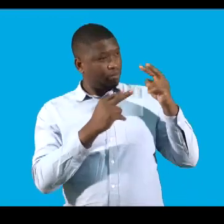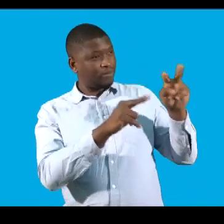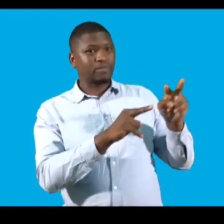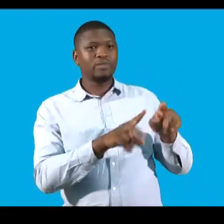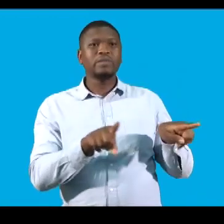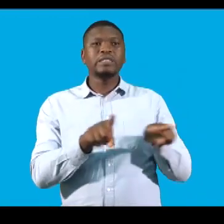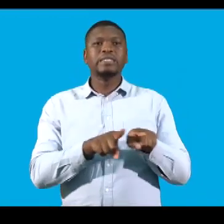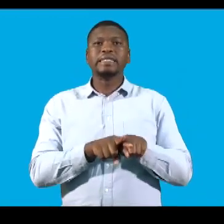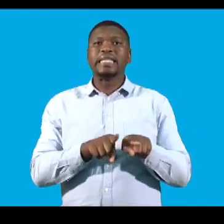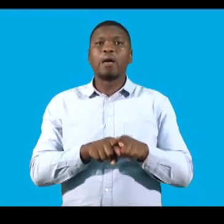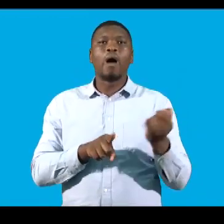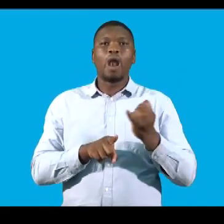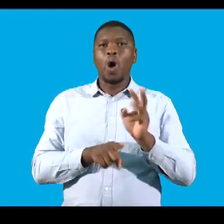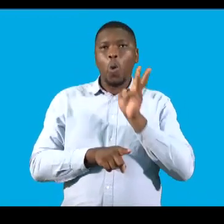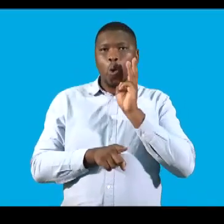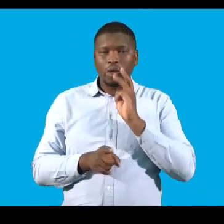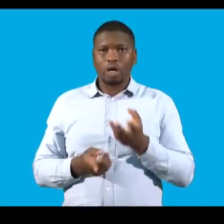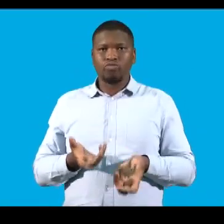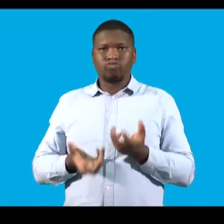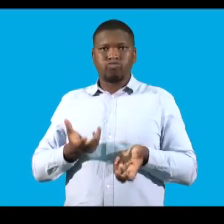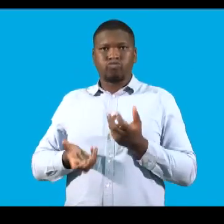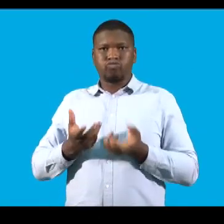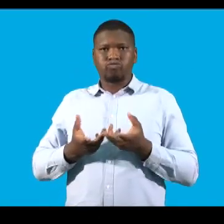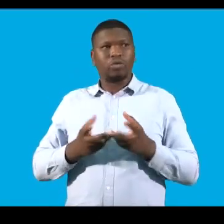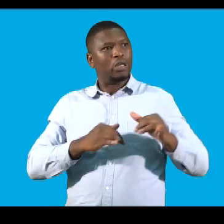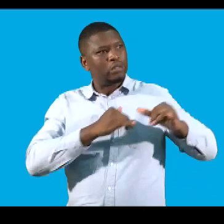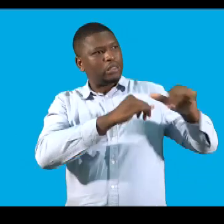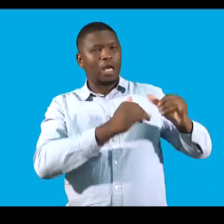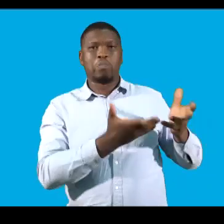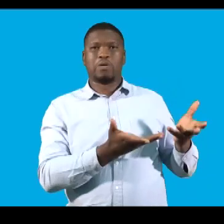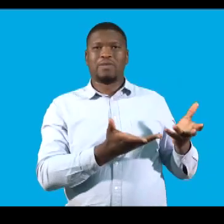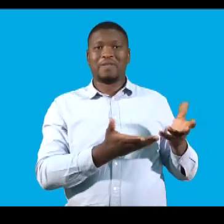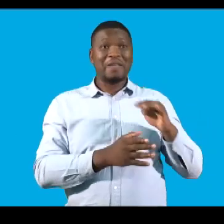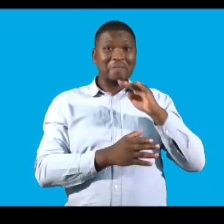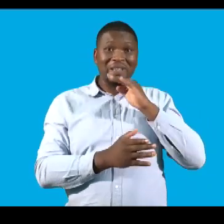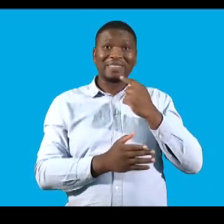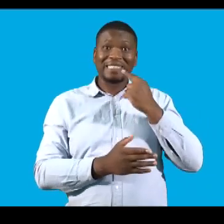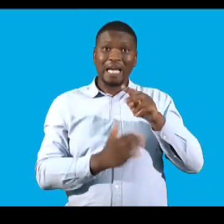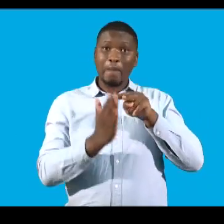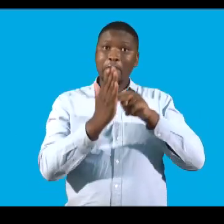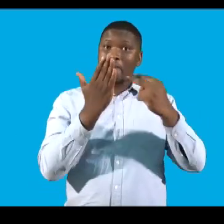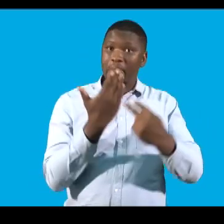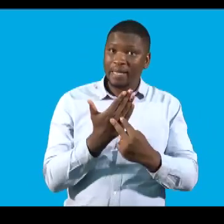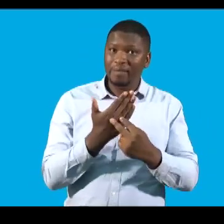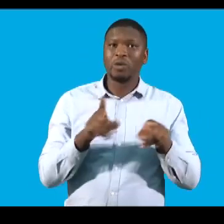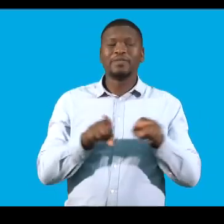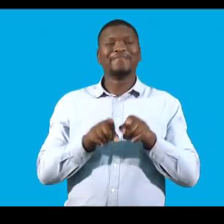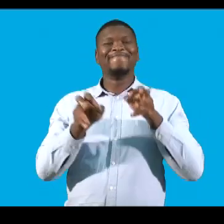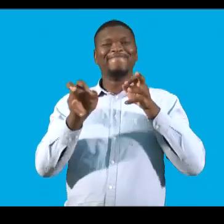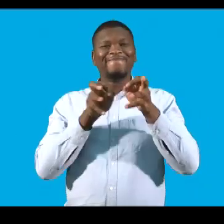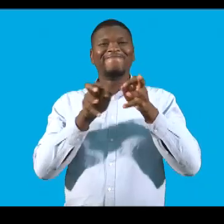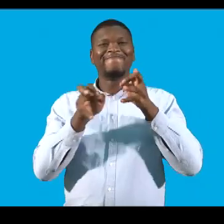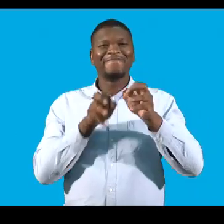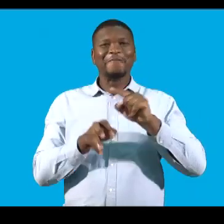the bubbling movement of boiling water. So if we're saying that it is a metaphor, we are describing why